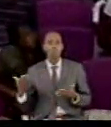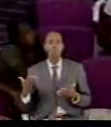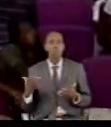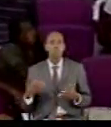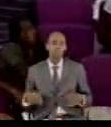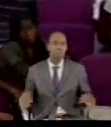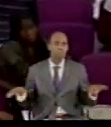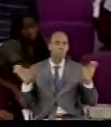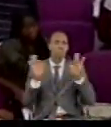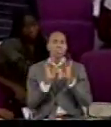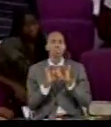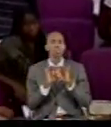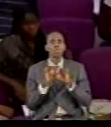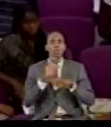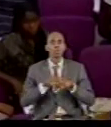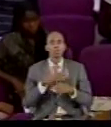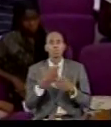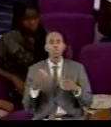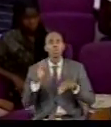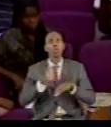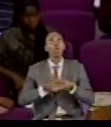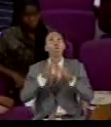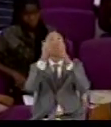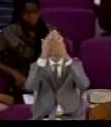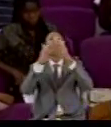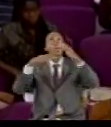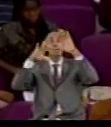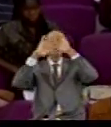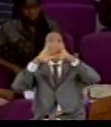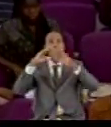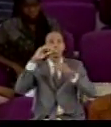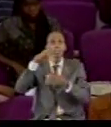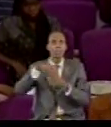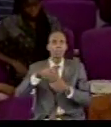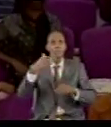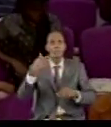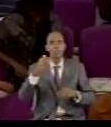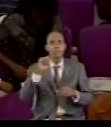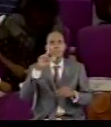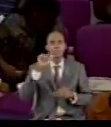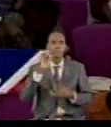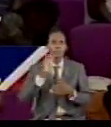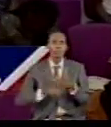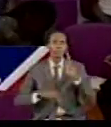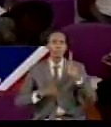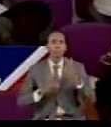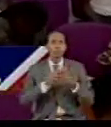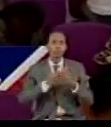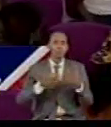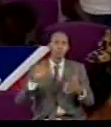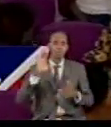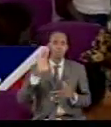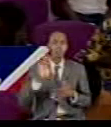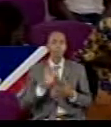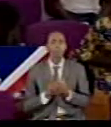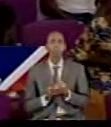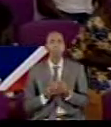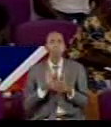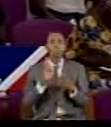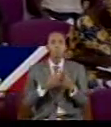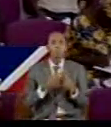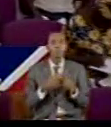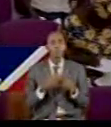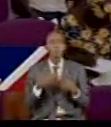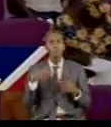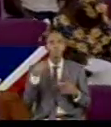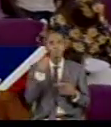and something of heaven. In Galatians chapter 2 verse 5, to whom